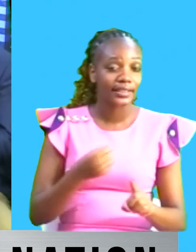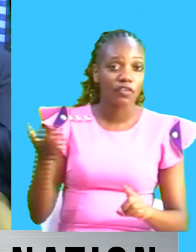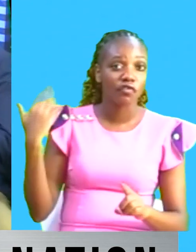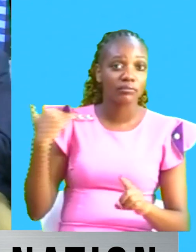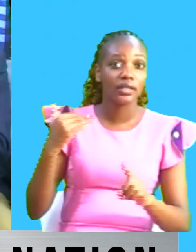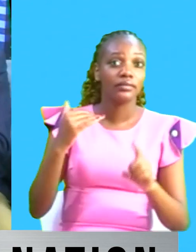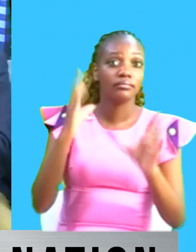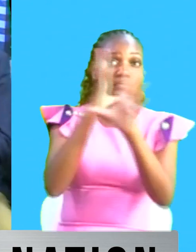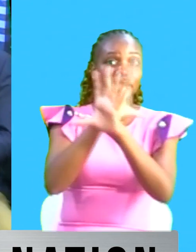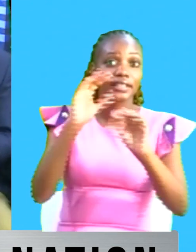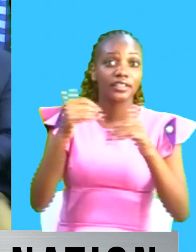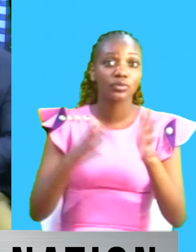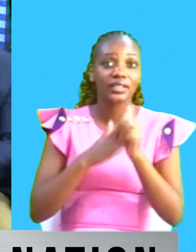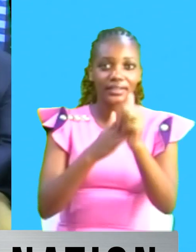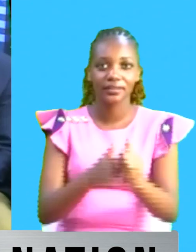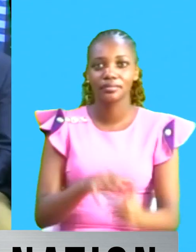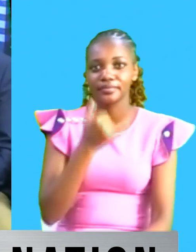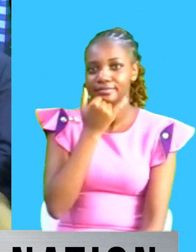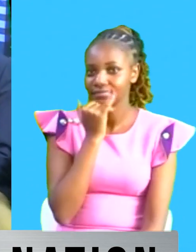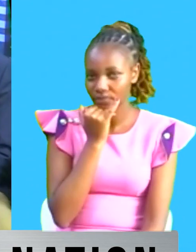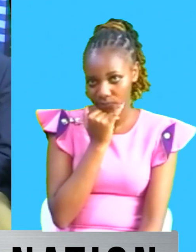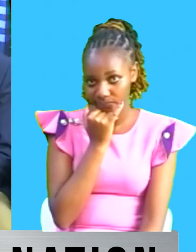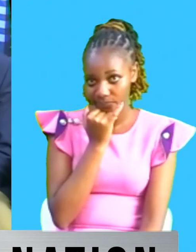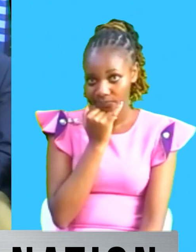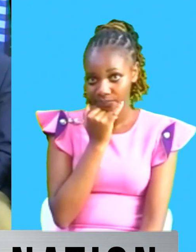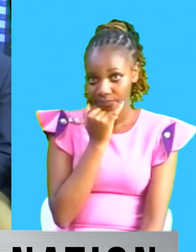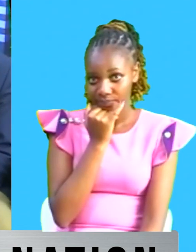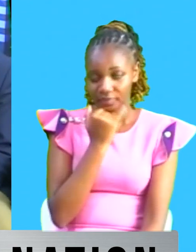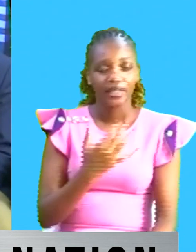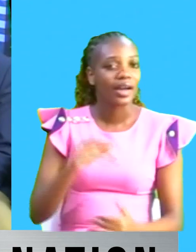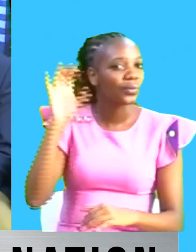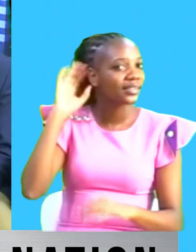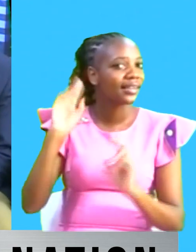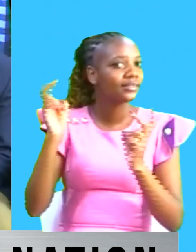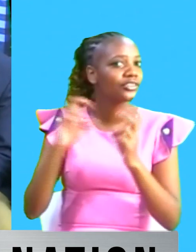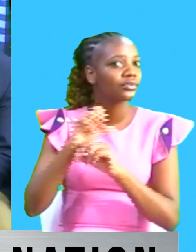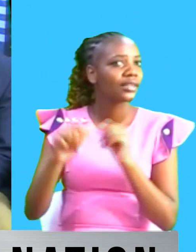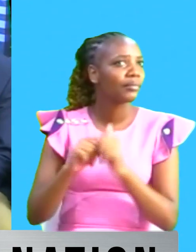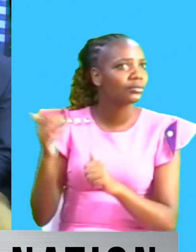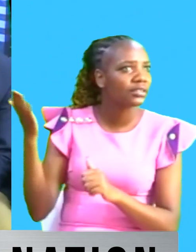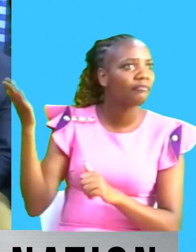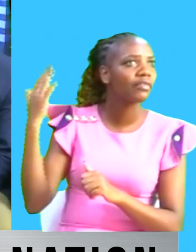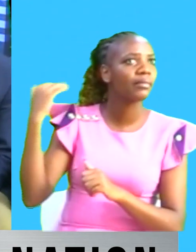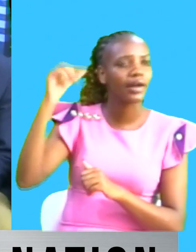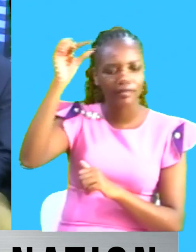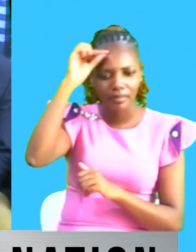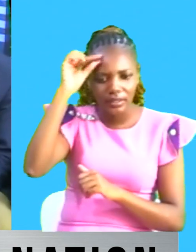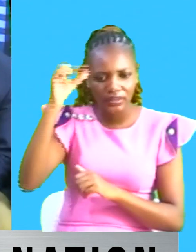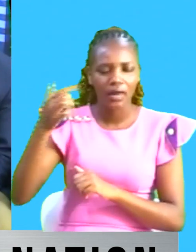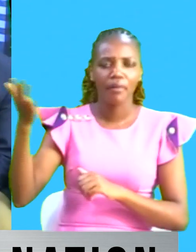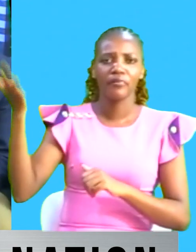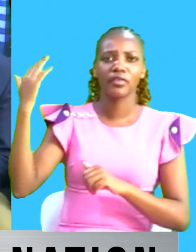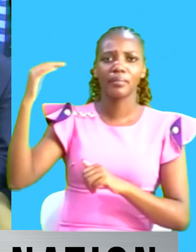is almost a year after this government took office, and we are still hearing the issues about former government, former president,